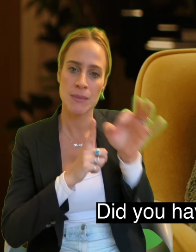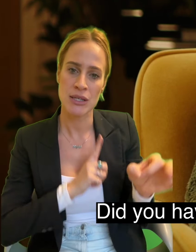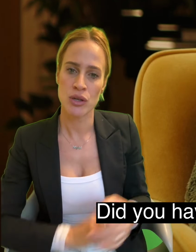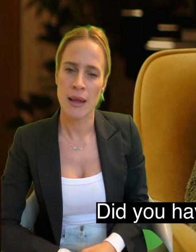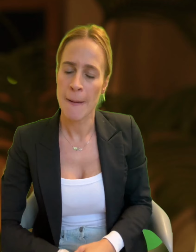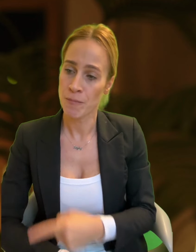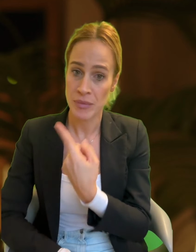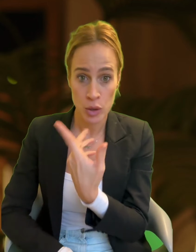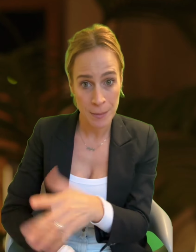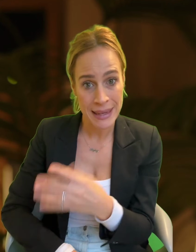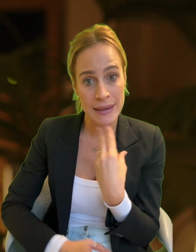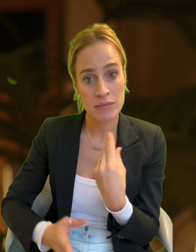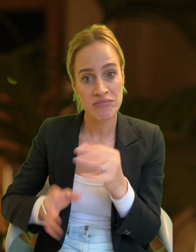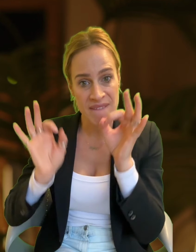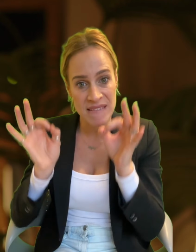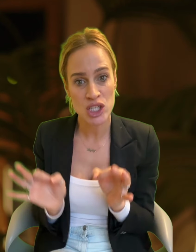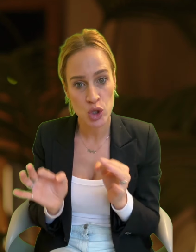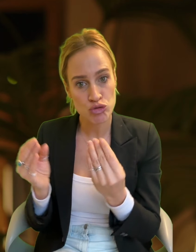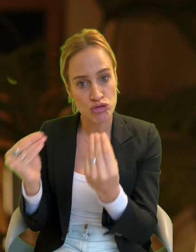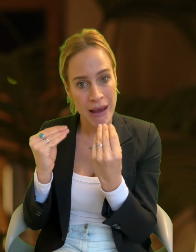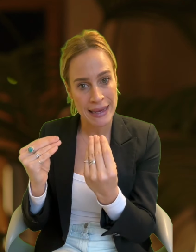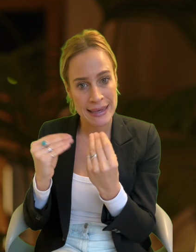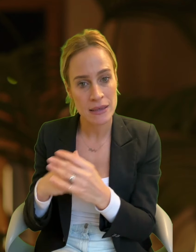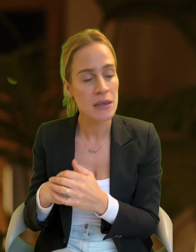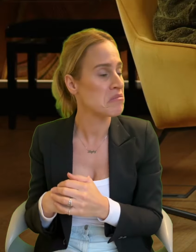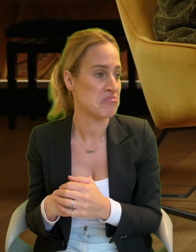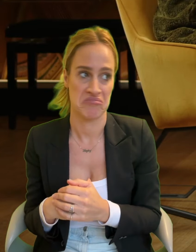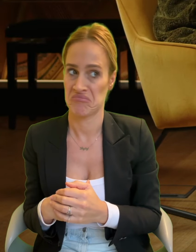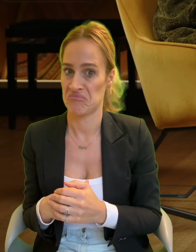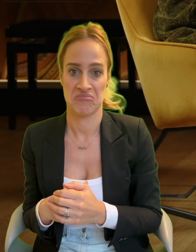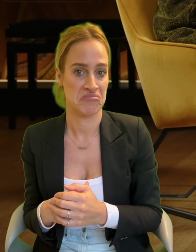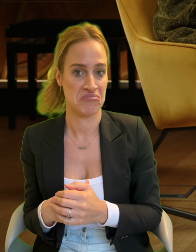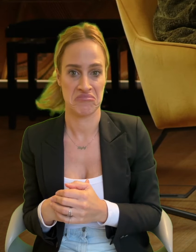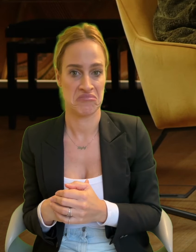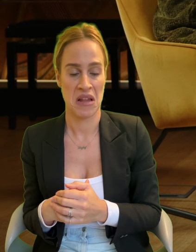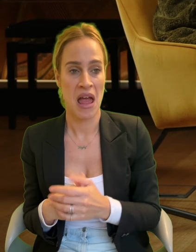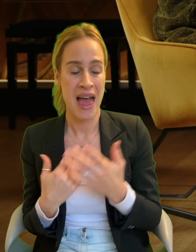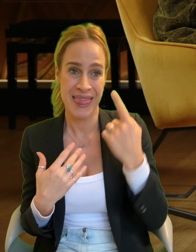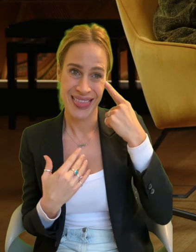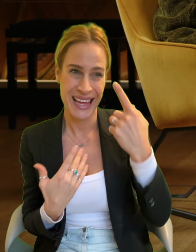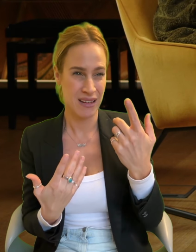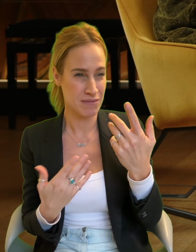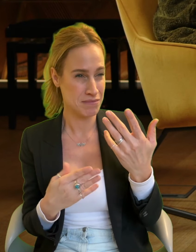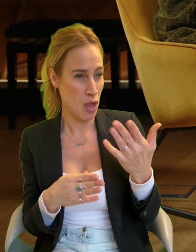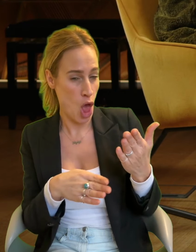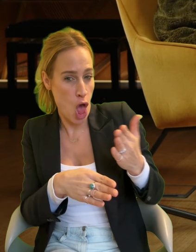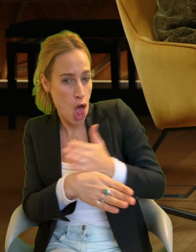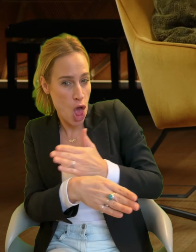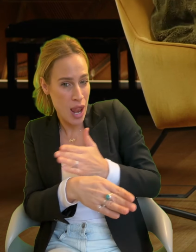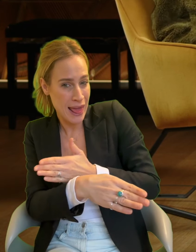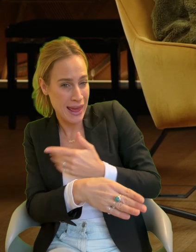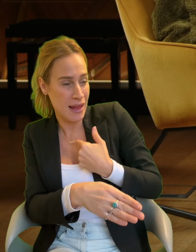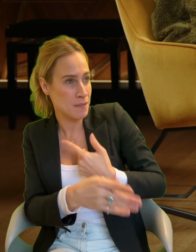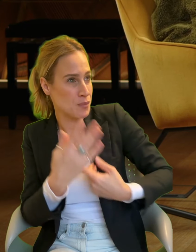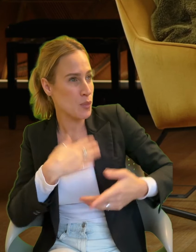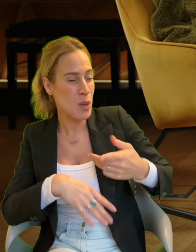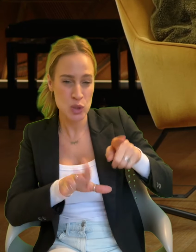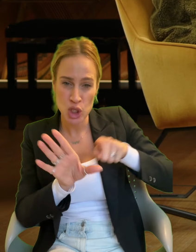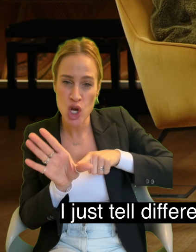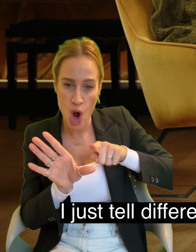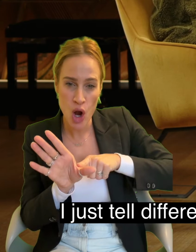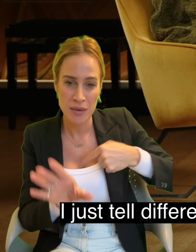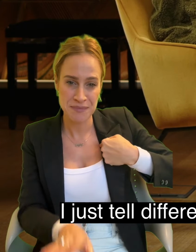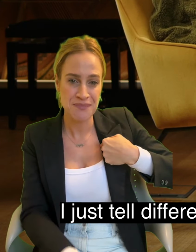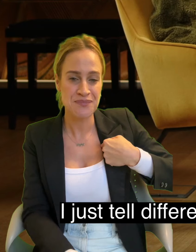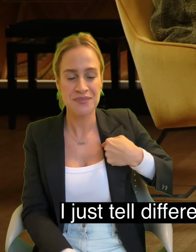you had any? No. It's just, you know what it was since a very young age? There's something that happened in the leisure